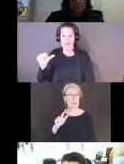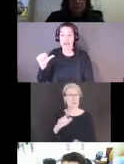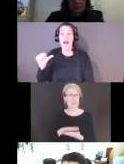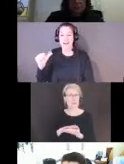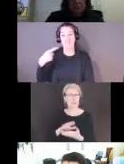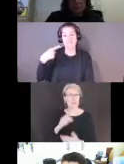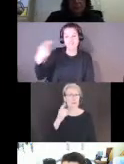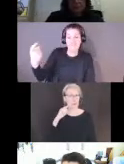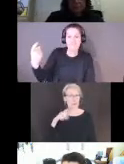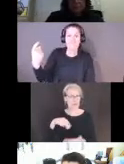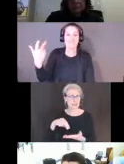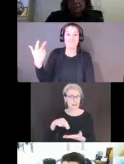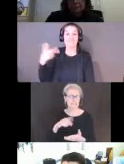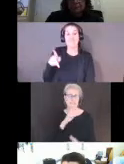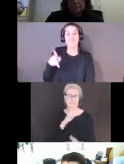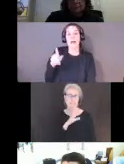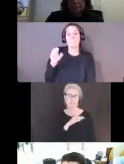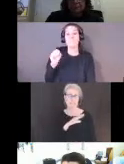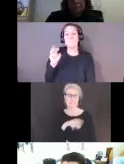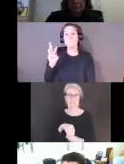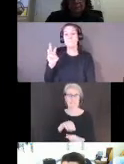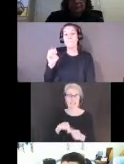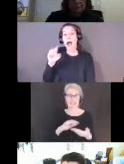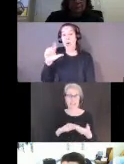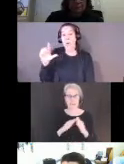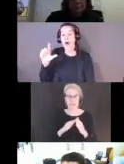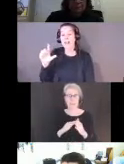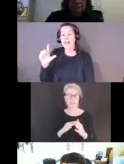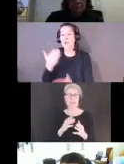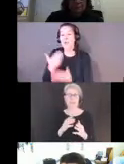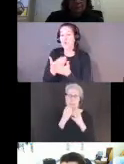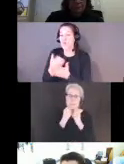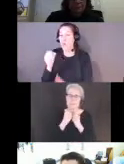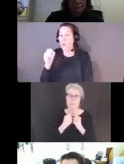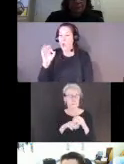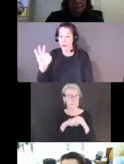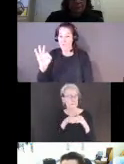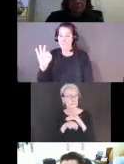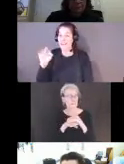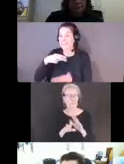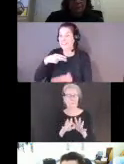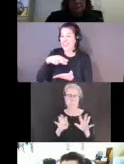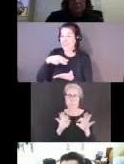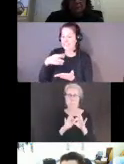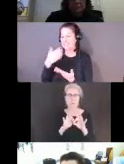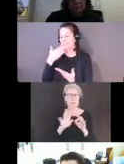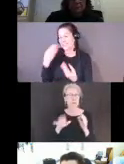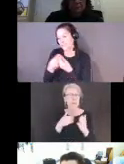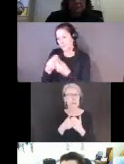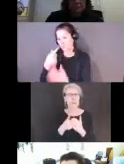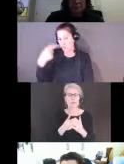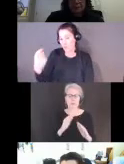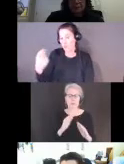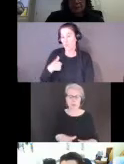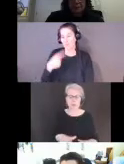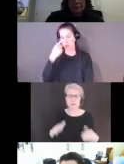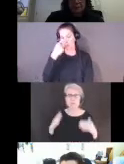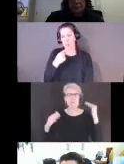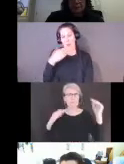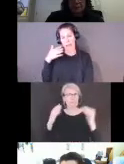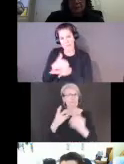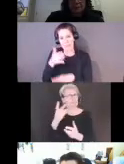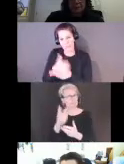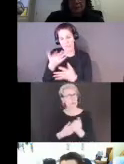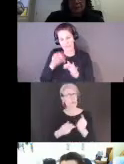community, and we really do feel strongly that accessibility is the key to ensuring that all children and adults have the opportunity